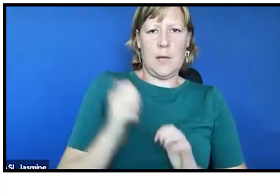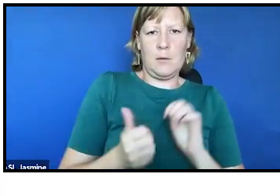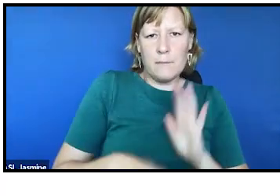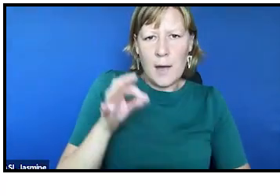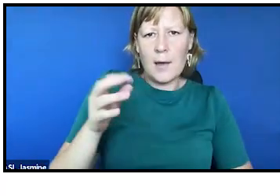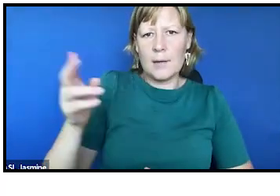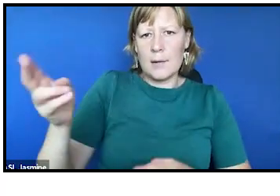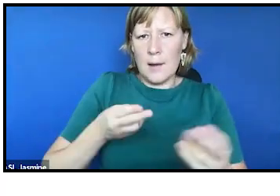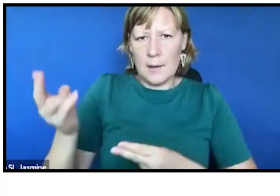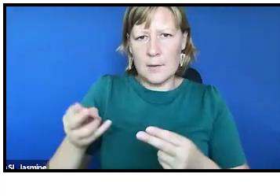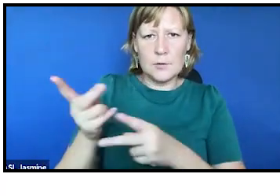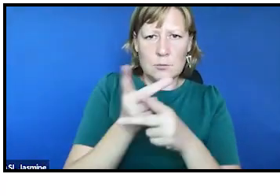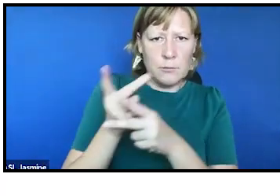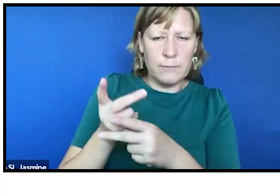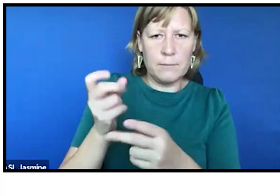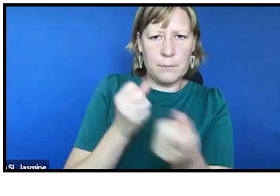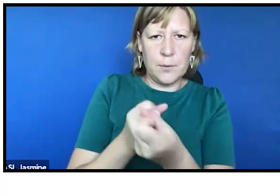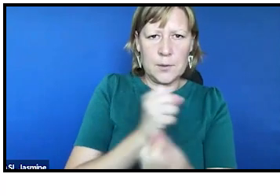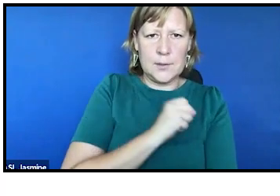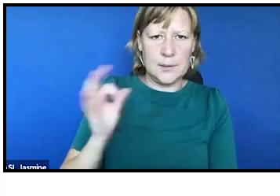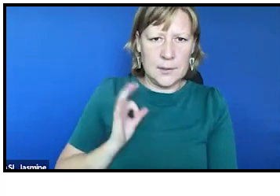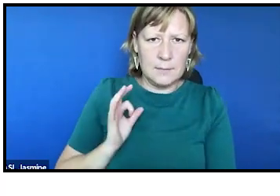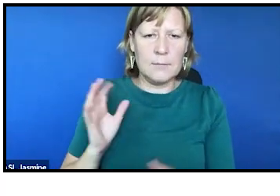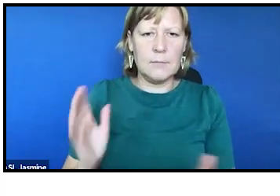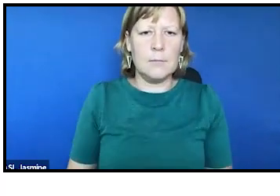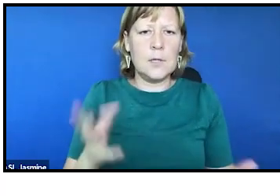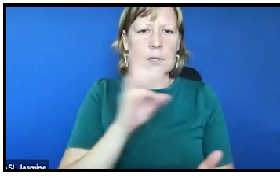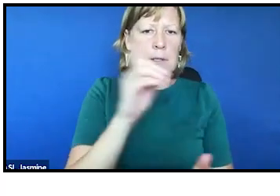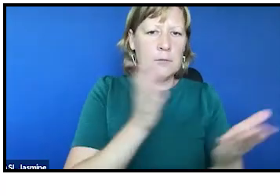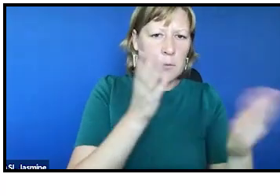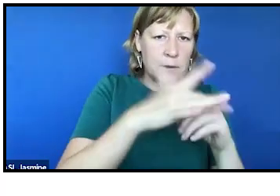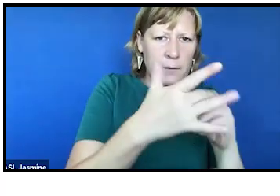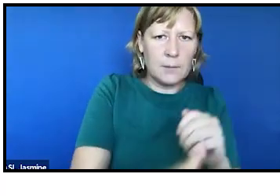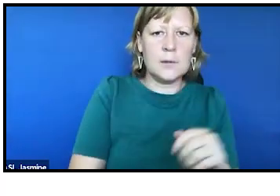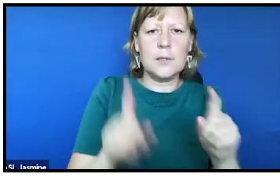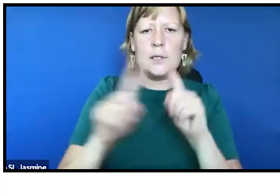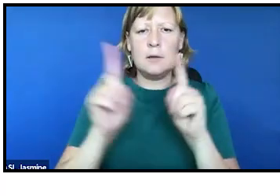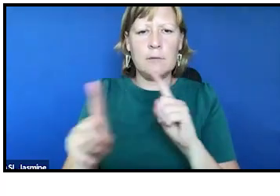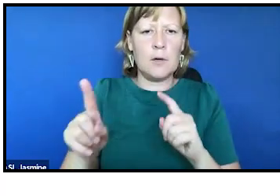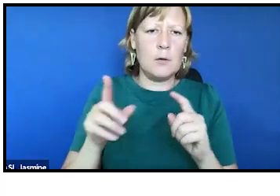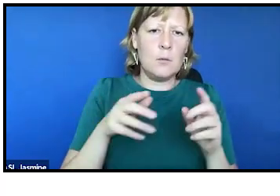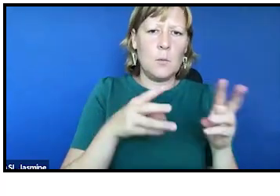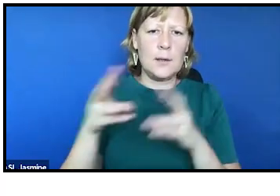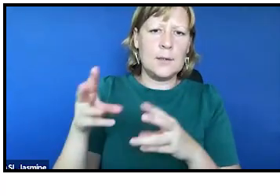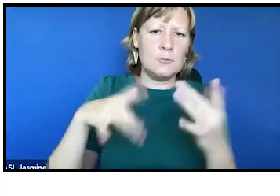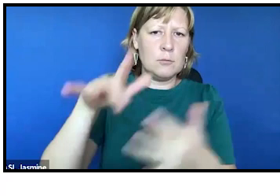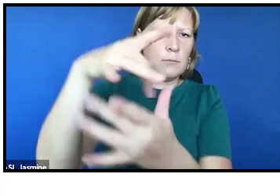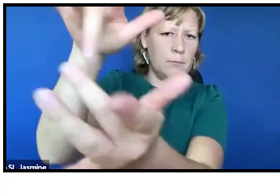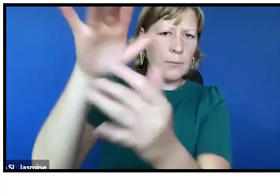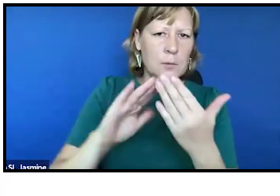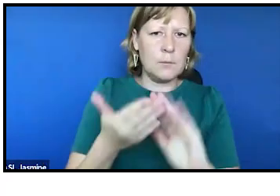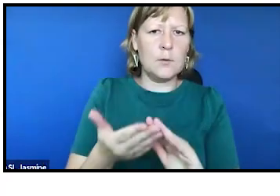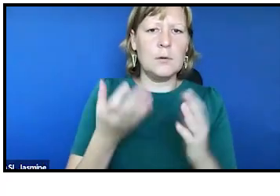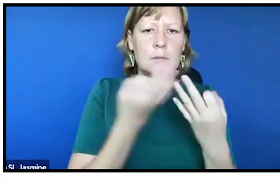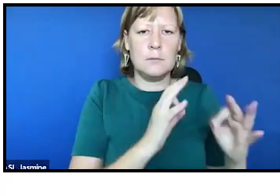available, different ways to get around in the community, free resources for Rhode Islanders, how to budget your money, how to recognize scams